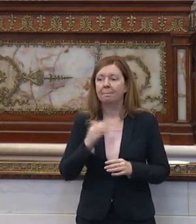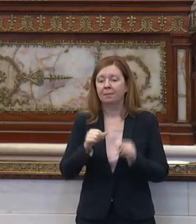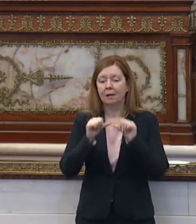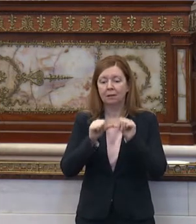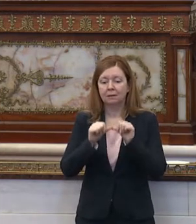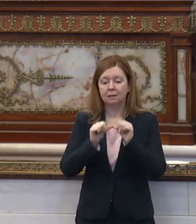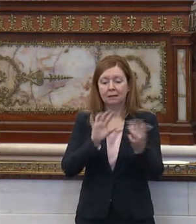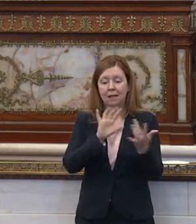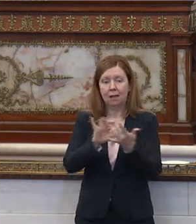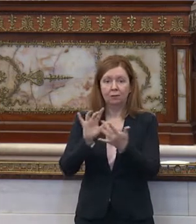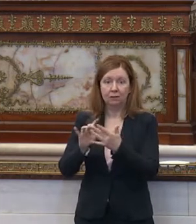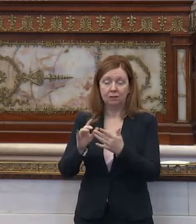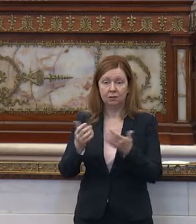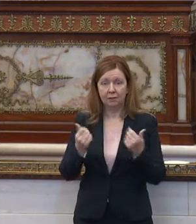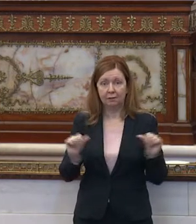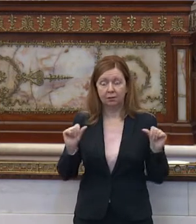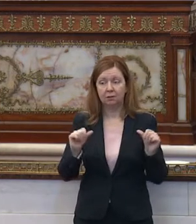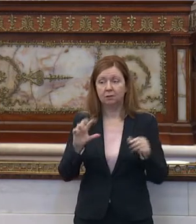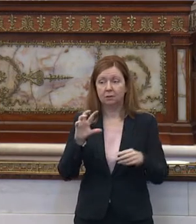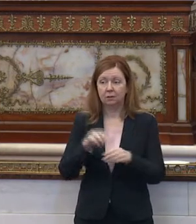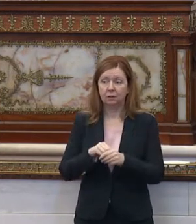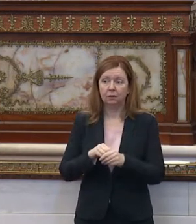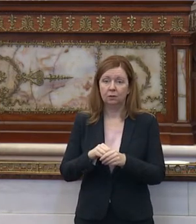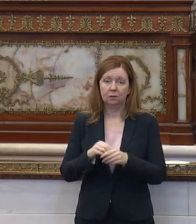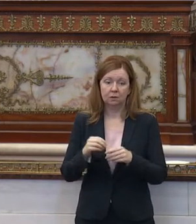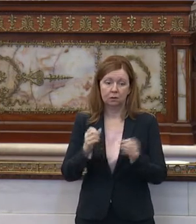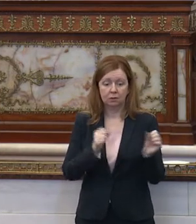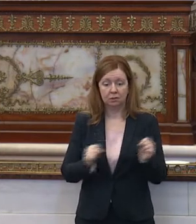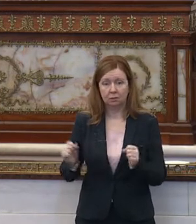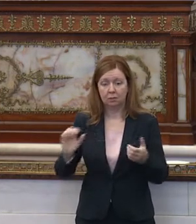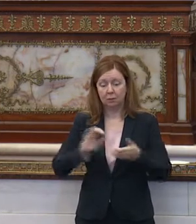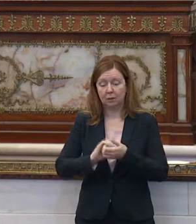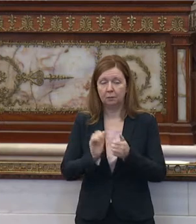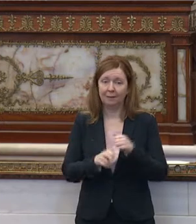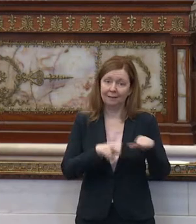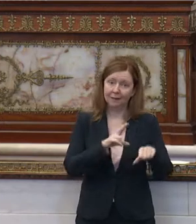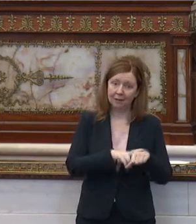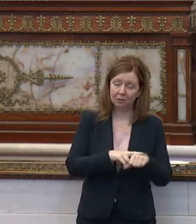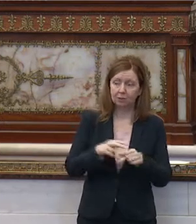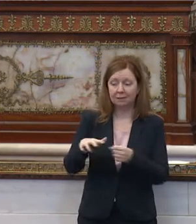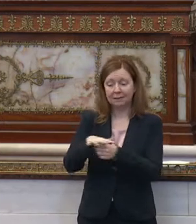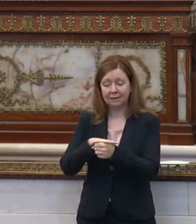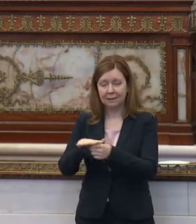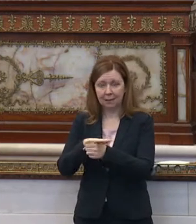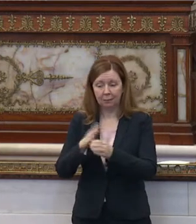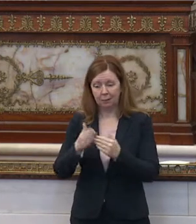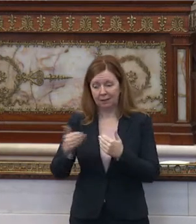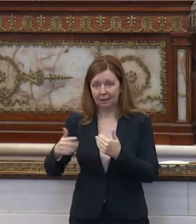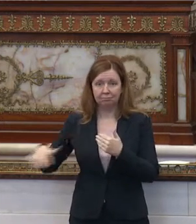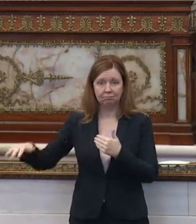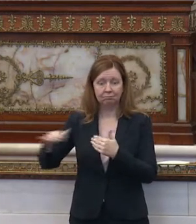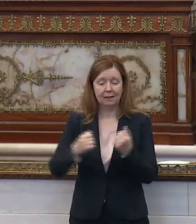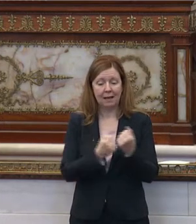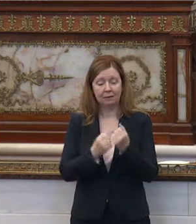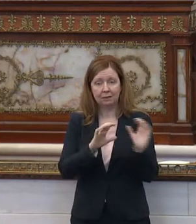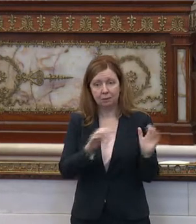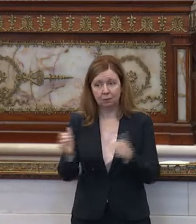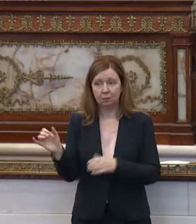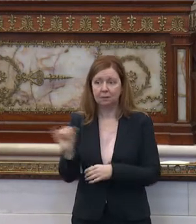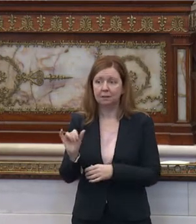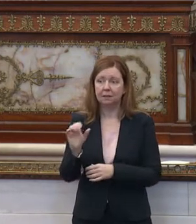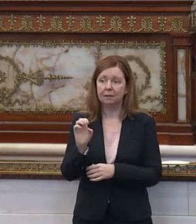continuous outreach efforts include building strategic partnerships with national and neighboring advocacy groups such